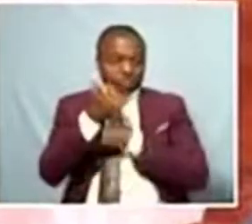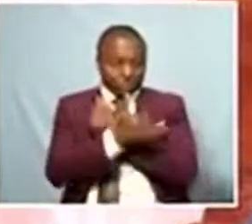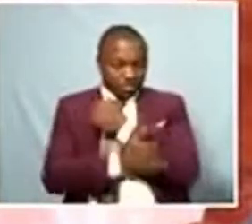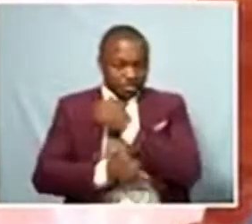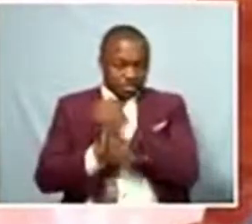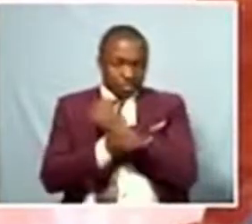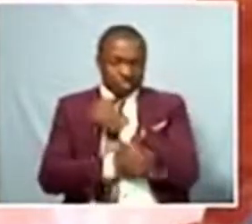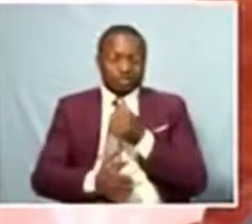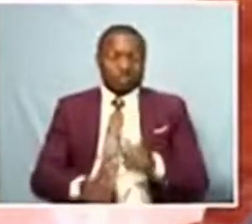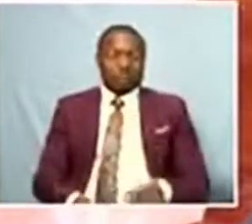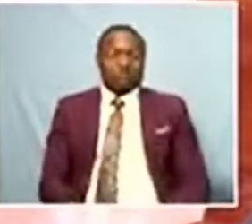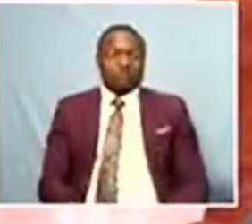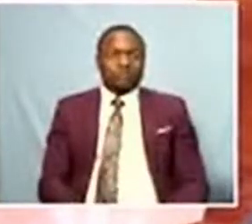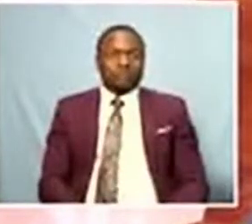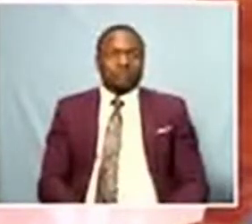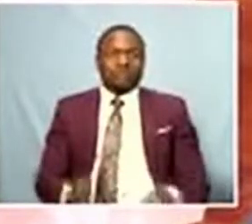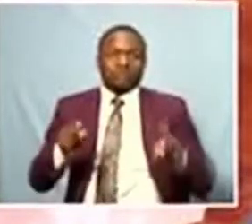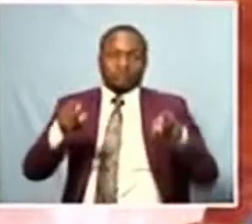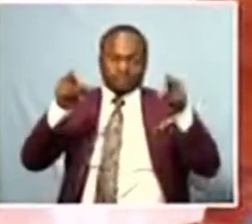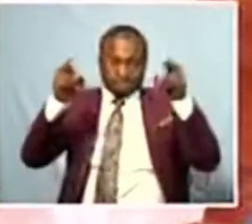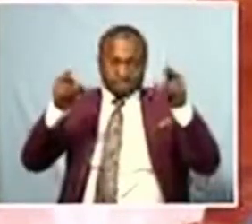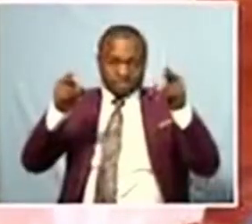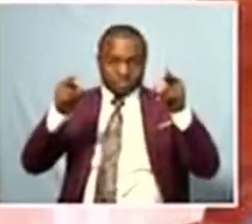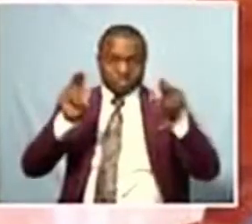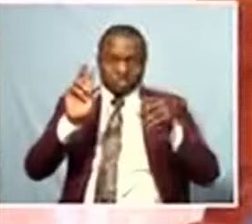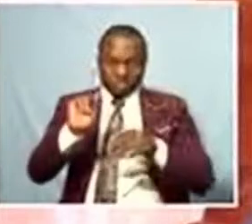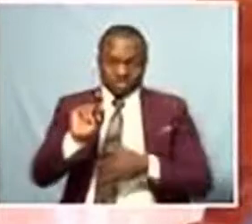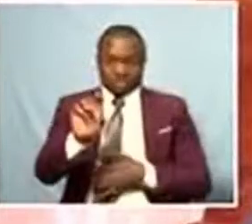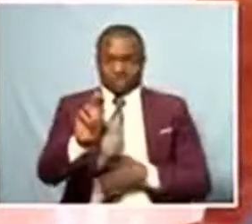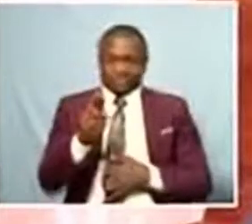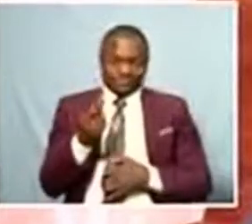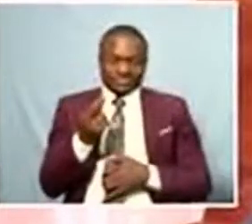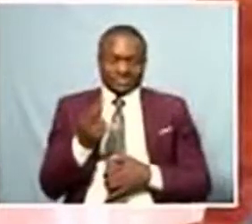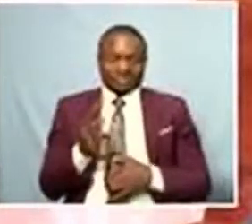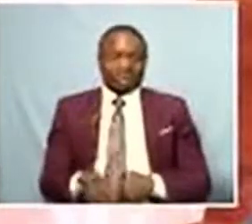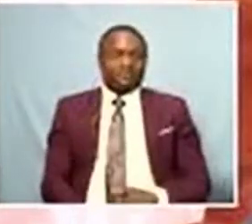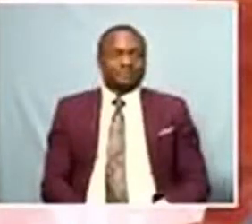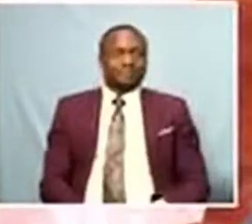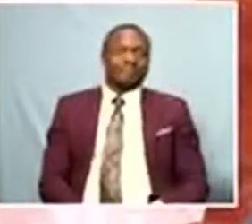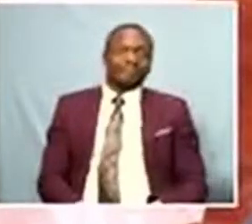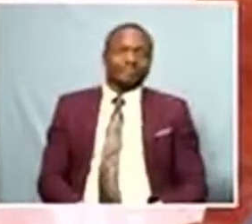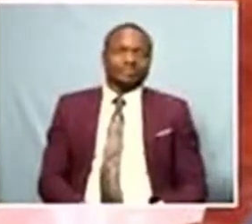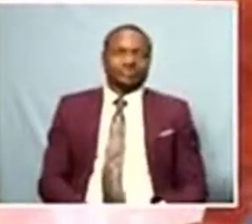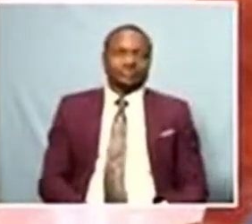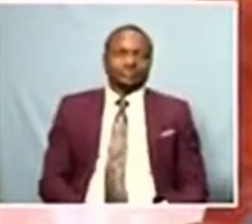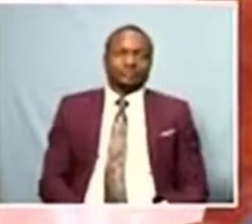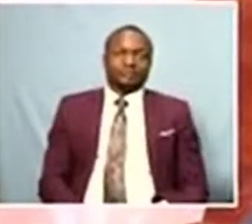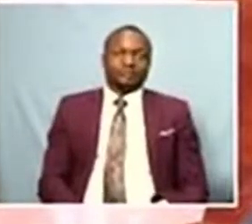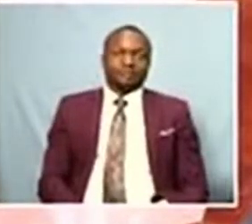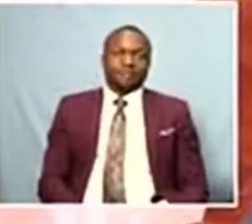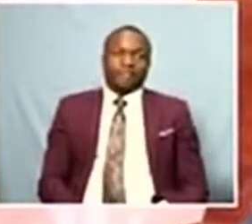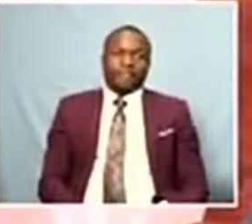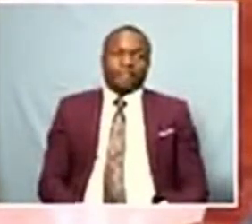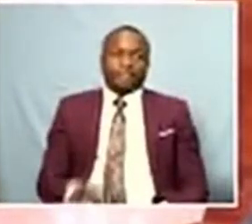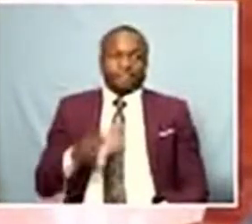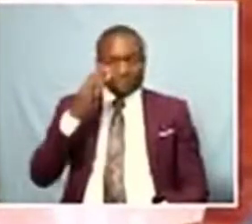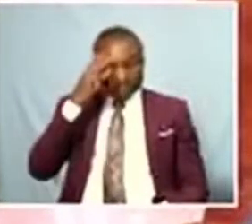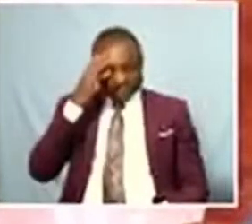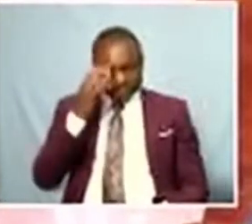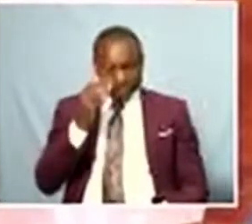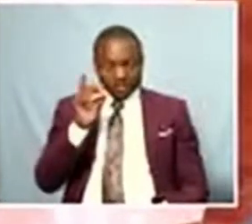unfortunately ranks amongst the highest of no returns, unfortunately. So that's where we find